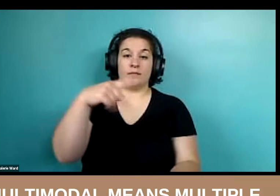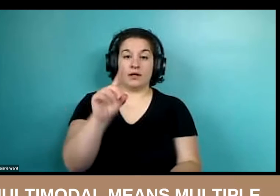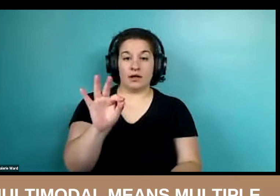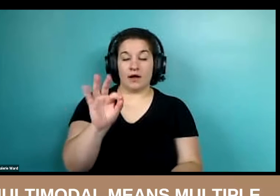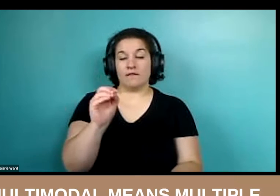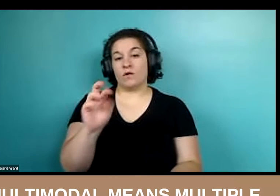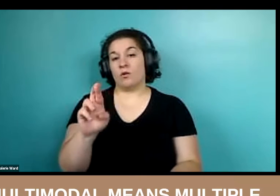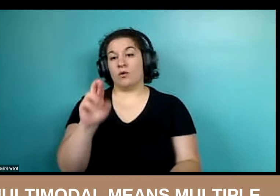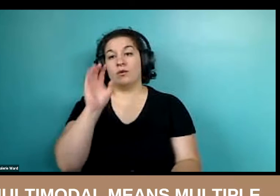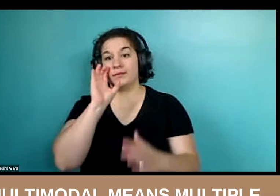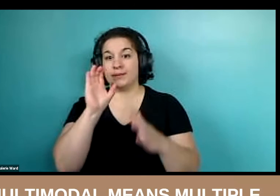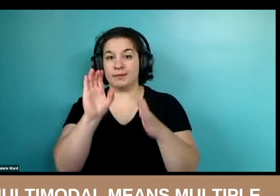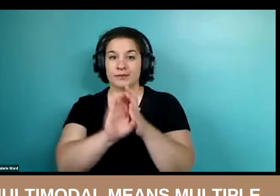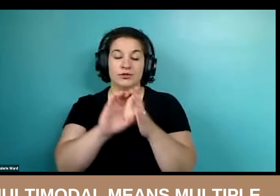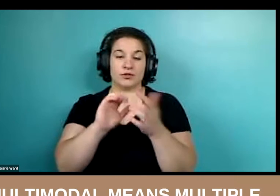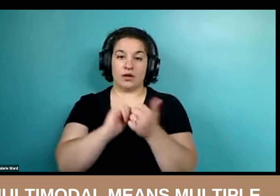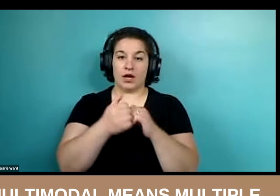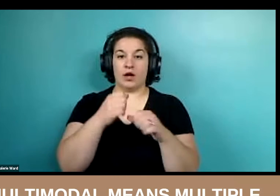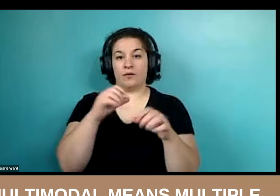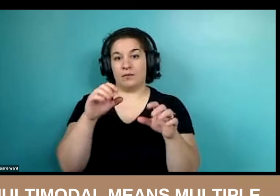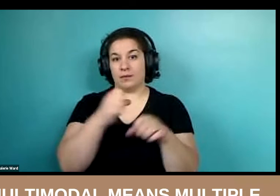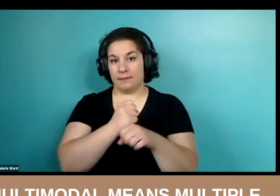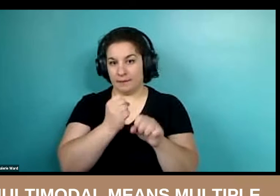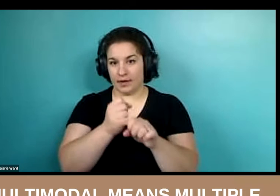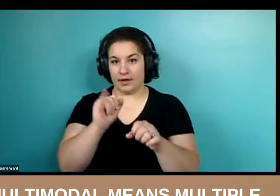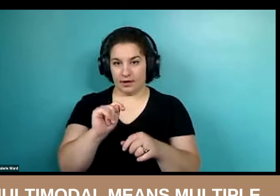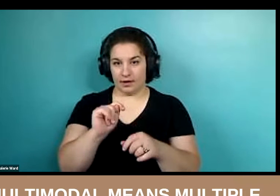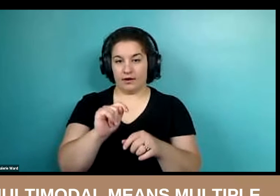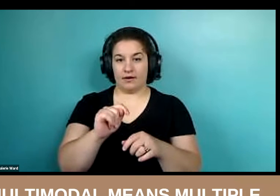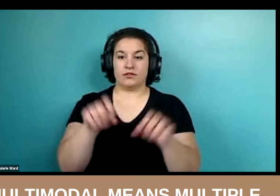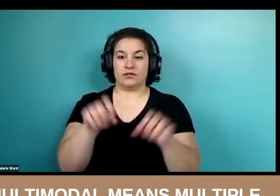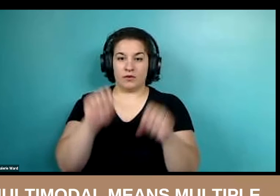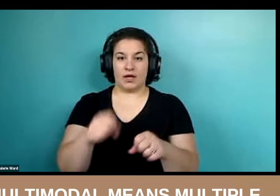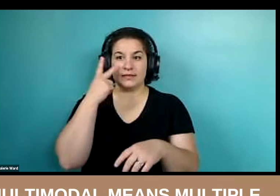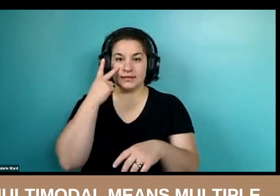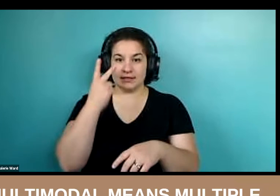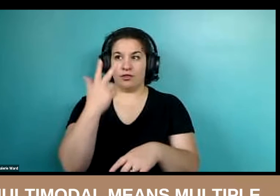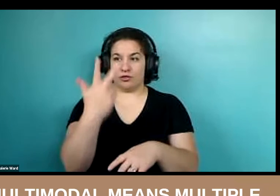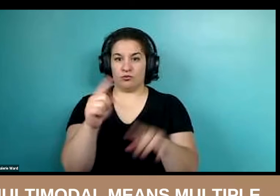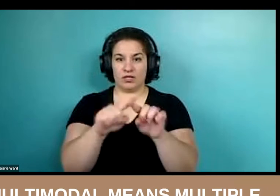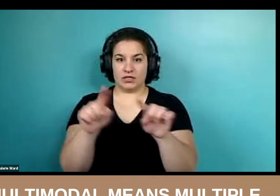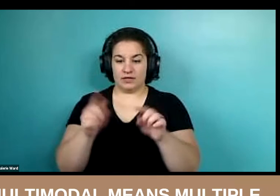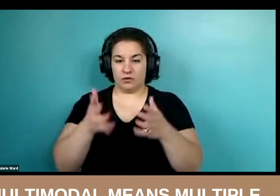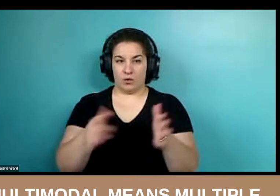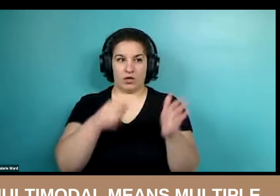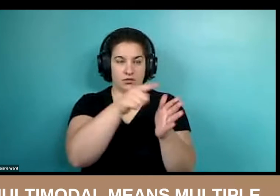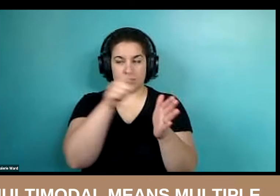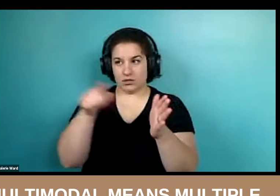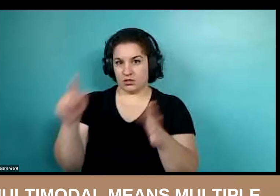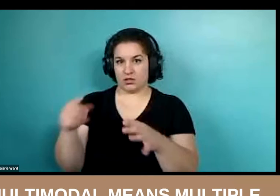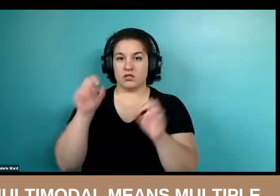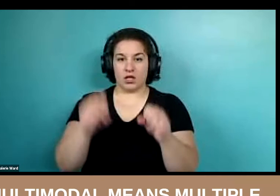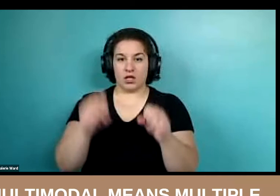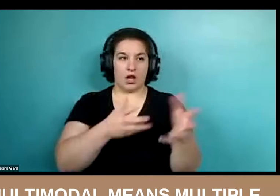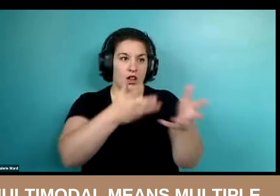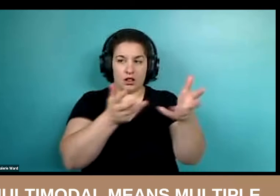to do a keyword chart. So they get it in 3 different ways that they can interact with, and they can understand that, okay, if I